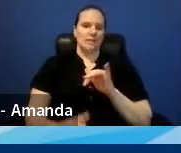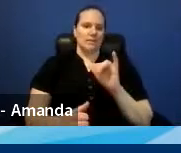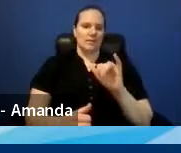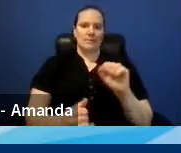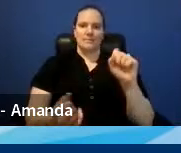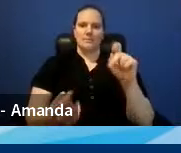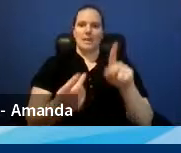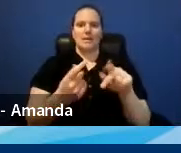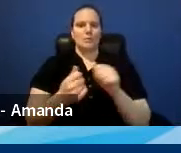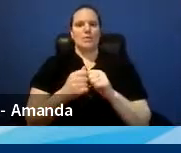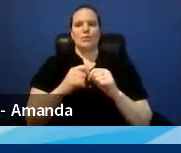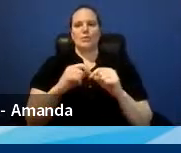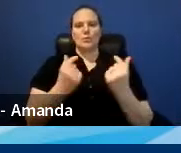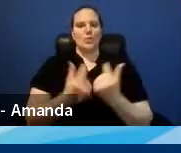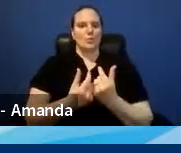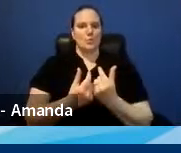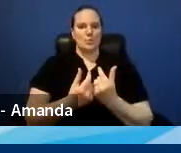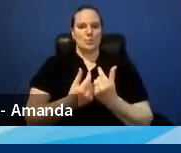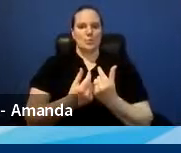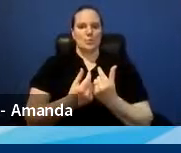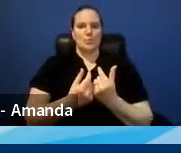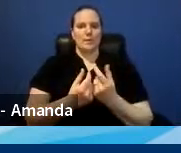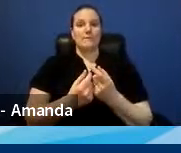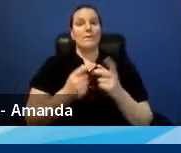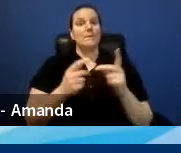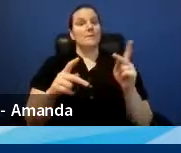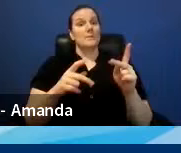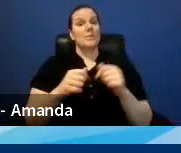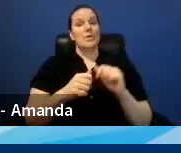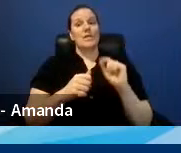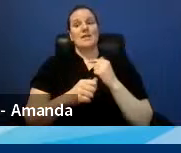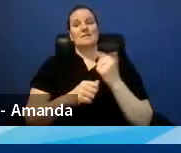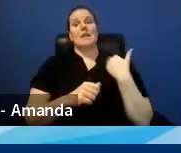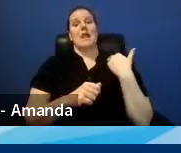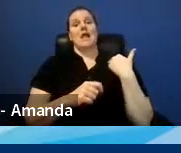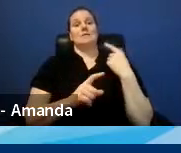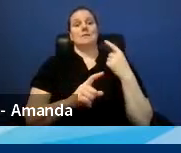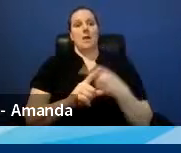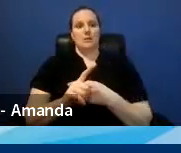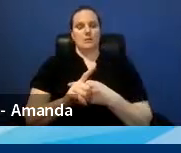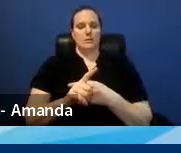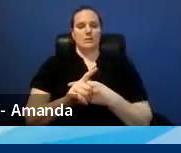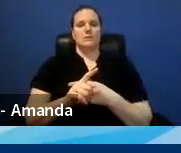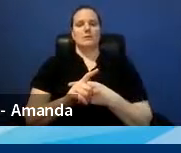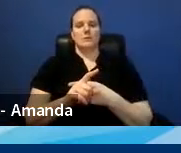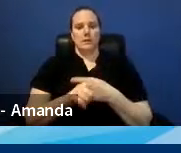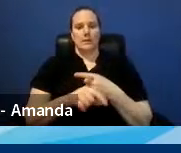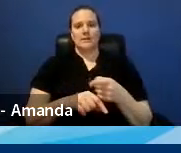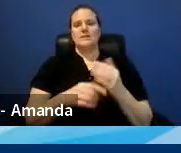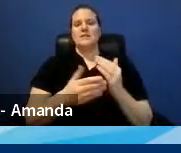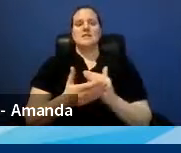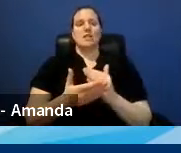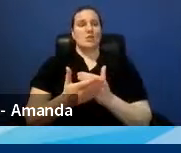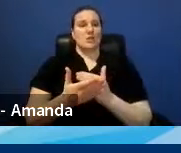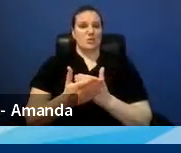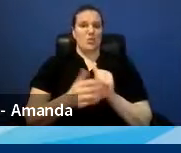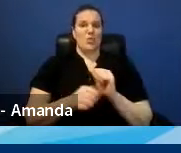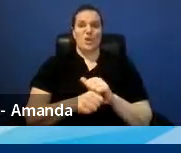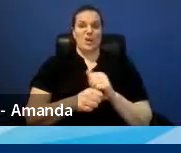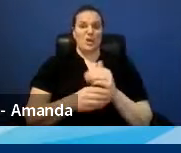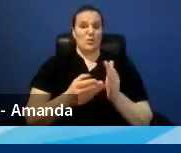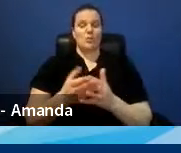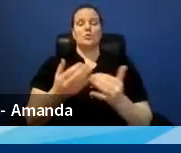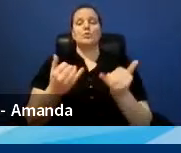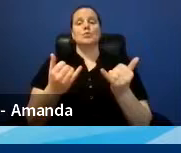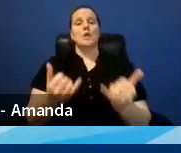here with the group. This is for those of you that were with us last month. This is a follow-on in a series that we're going to be working through. Today, we're going to be